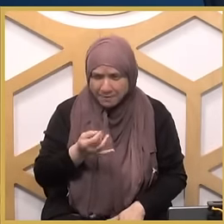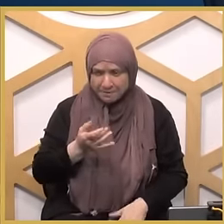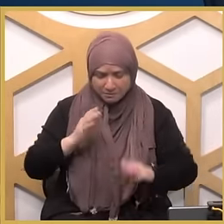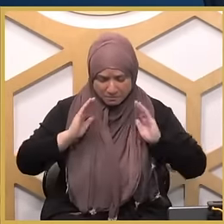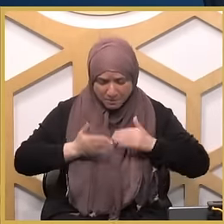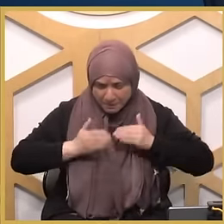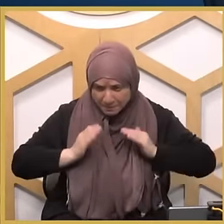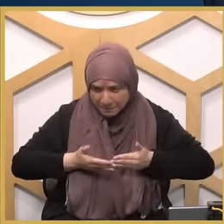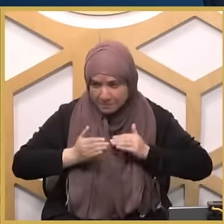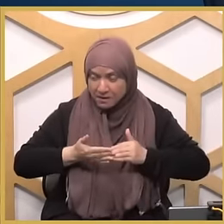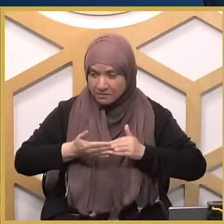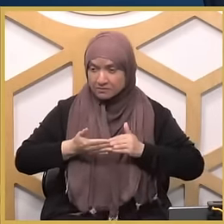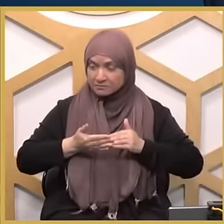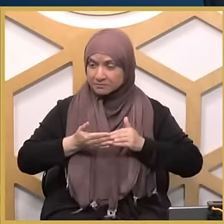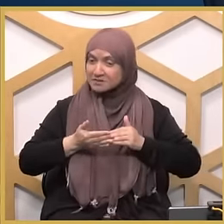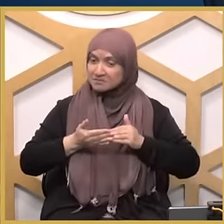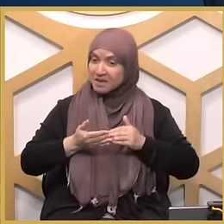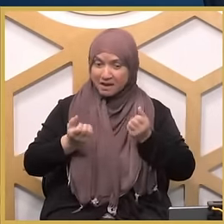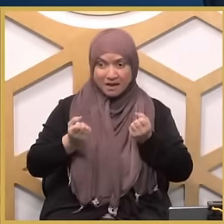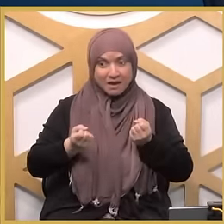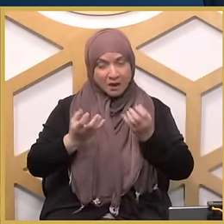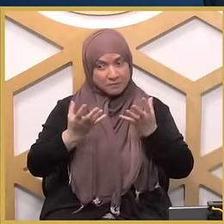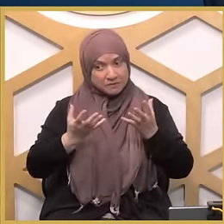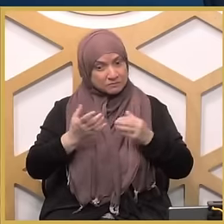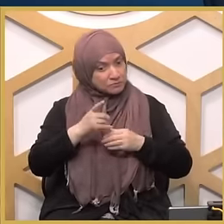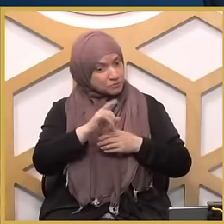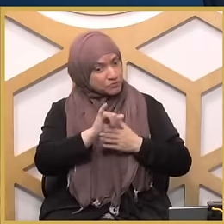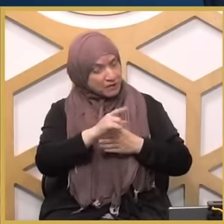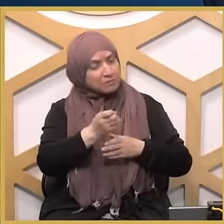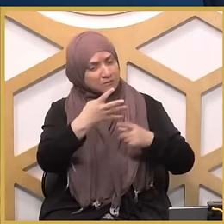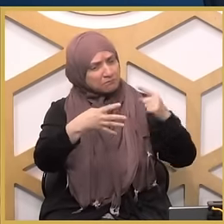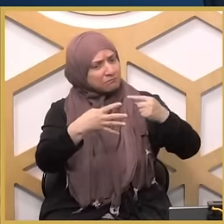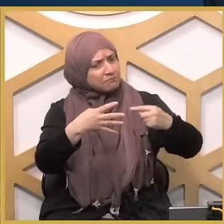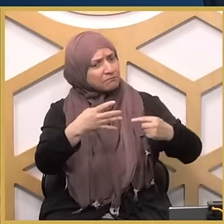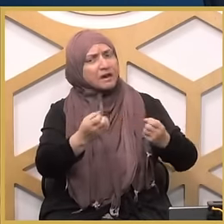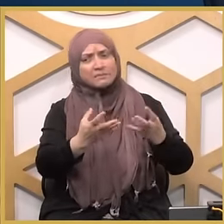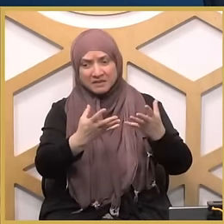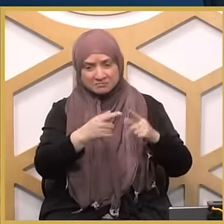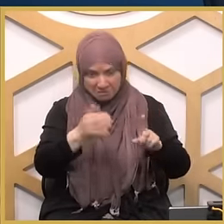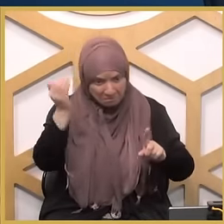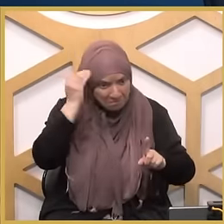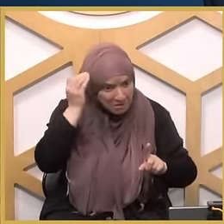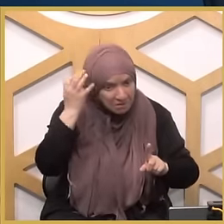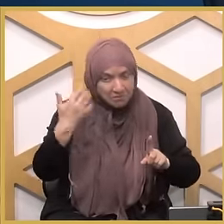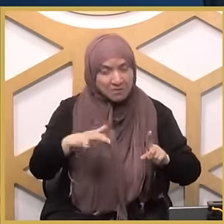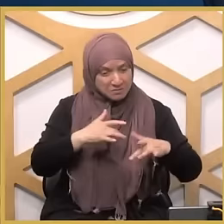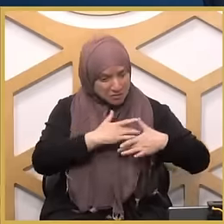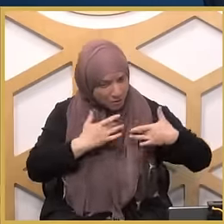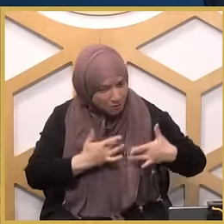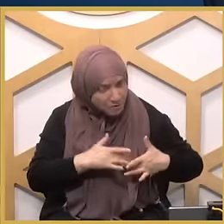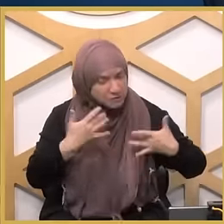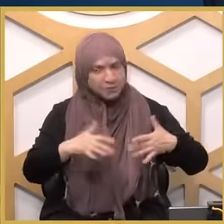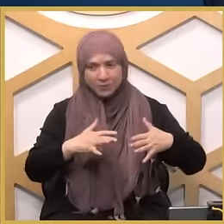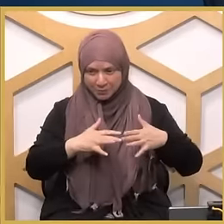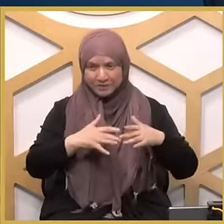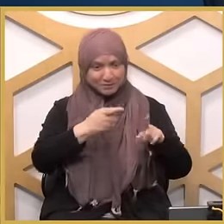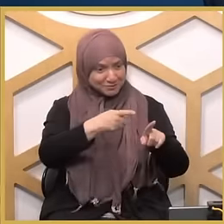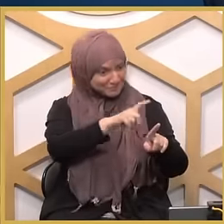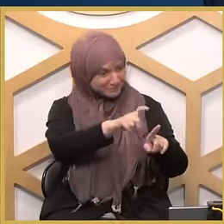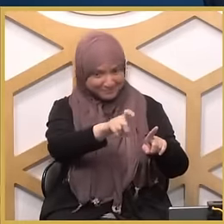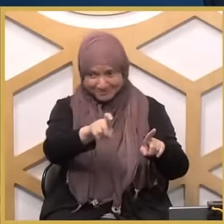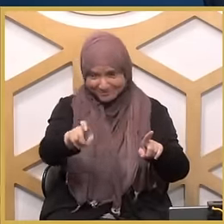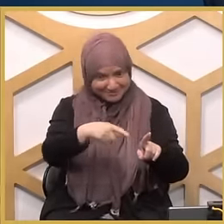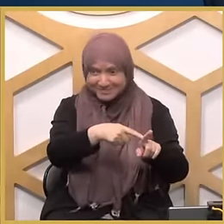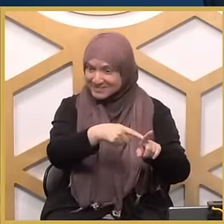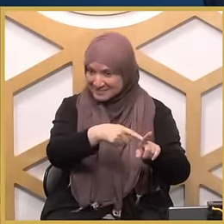conviction in the heart? Or at least with consciousness in the heart? Those who do so go to the next level, al-Iman. So now you have it